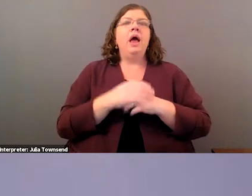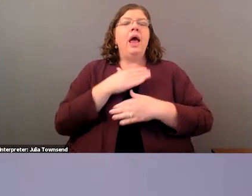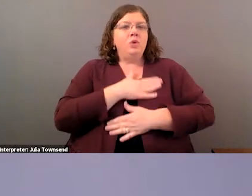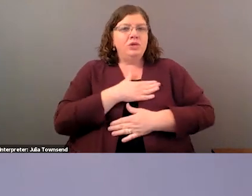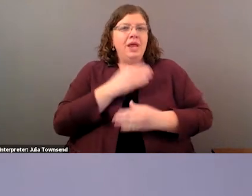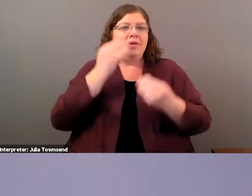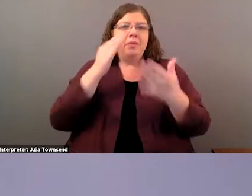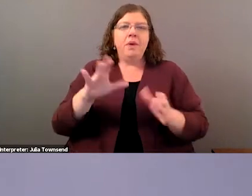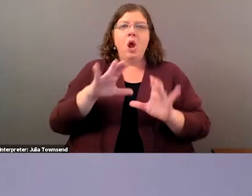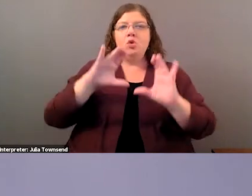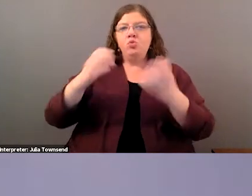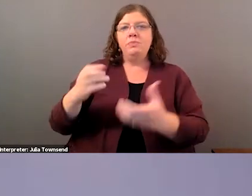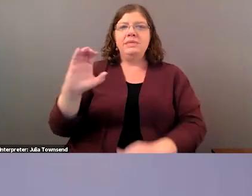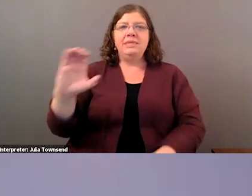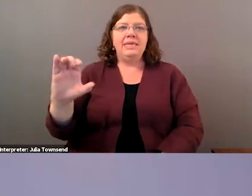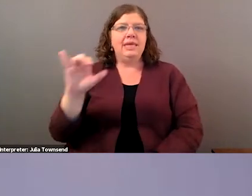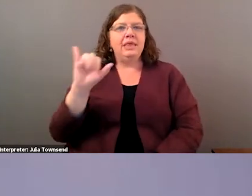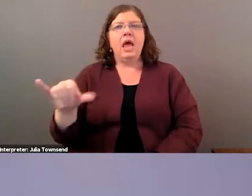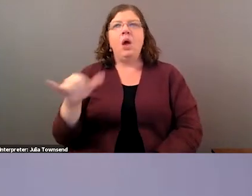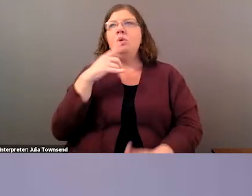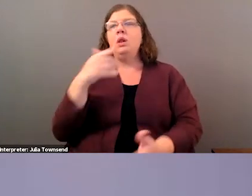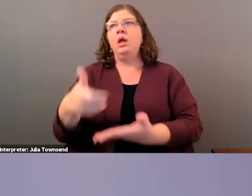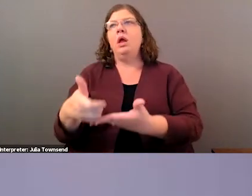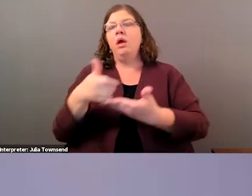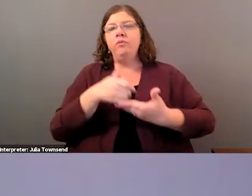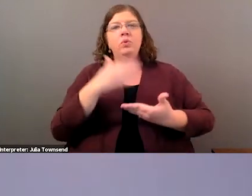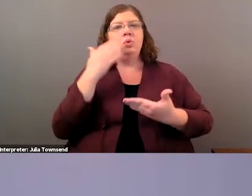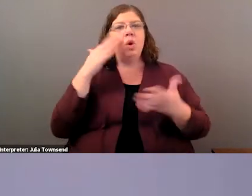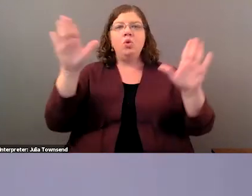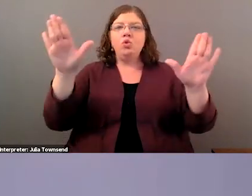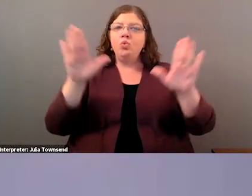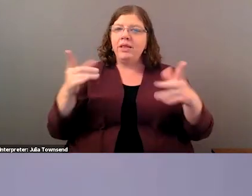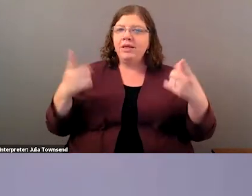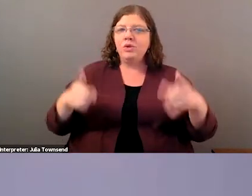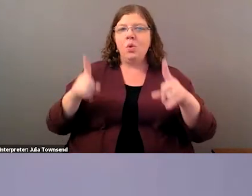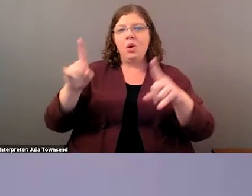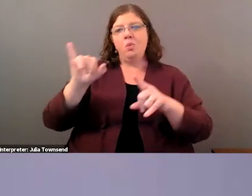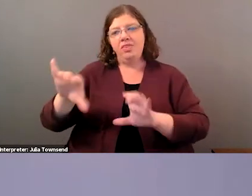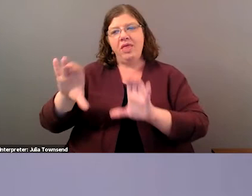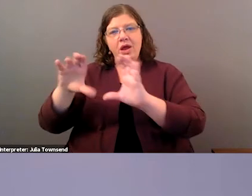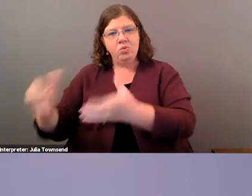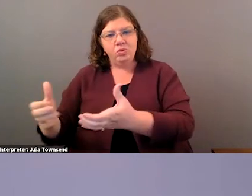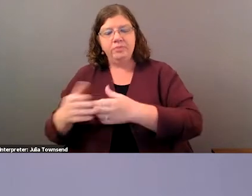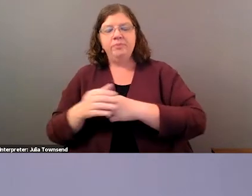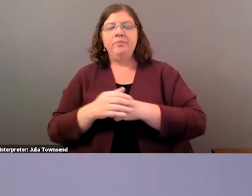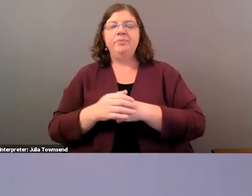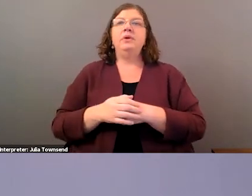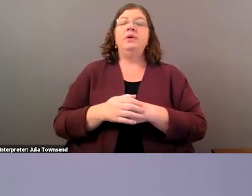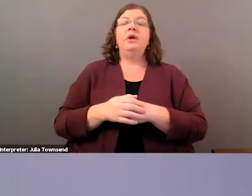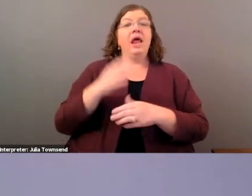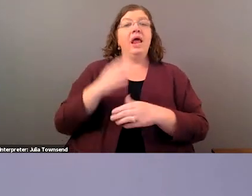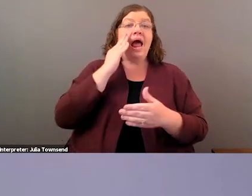Group C for sure. That's so helpful to know the great things that are going on there. And also I appreciate the